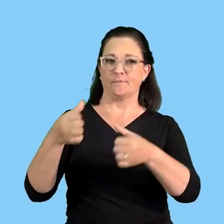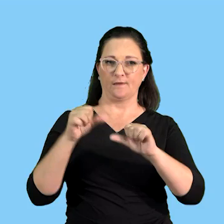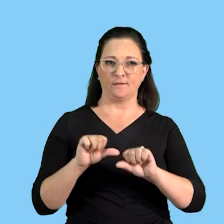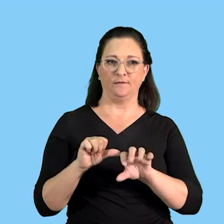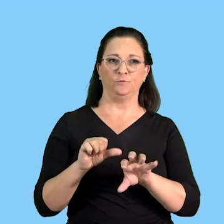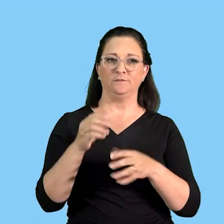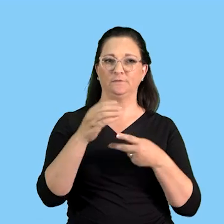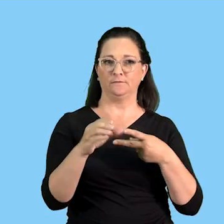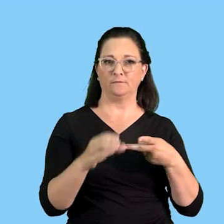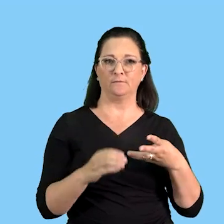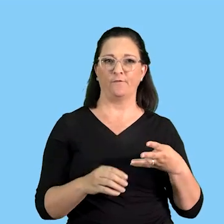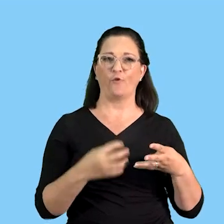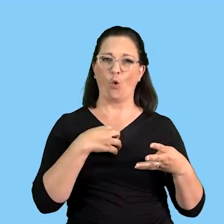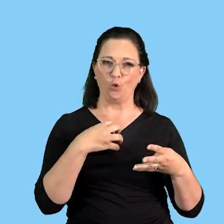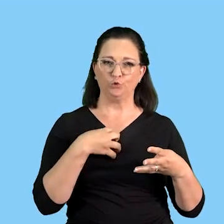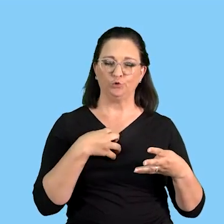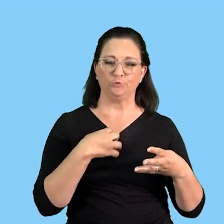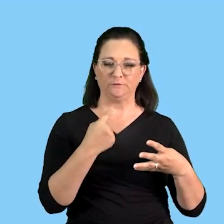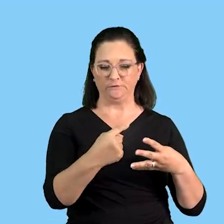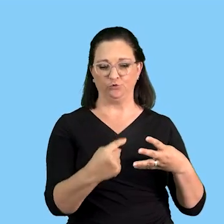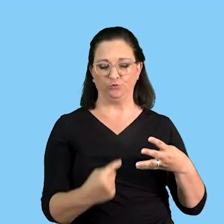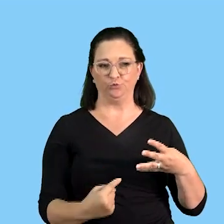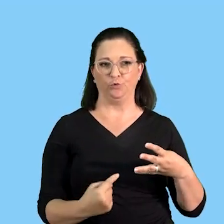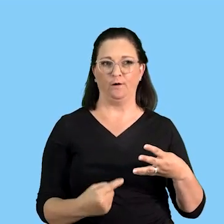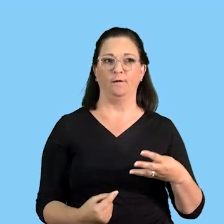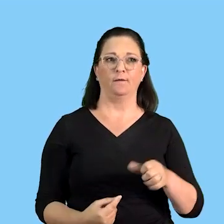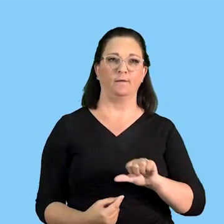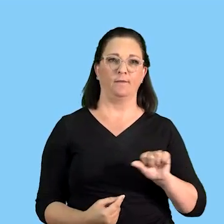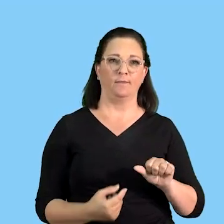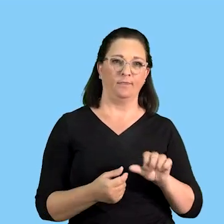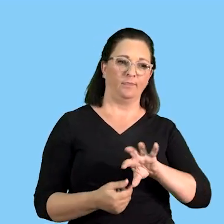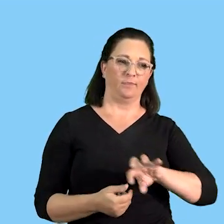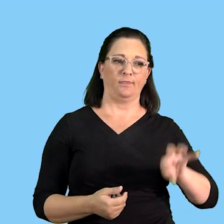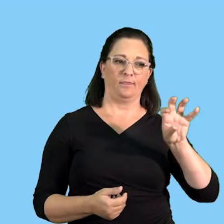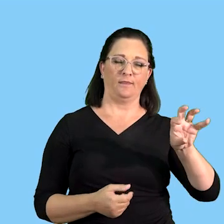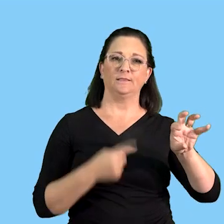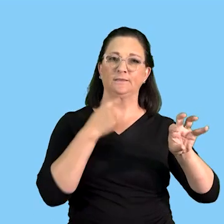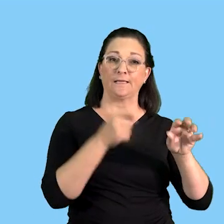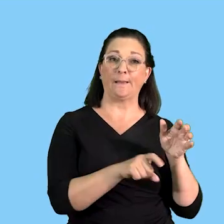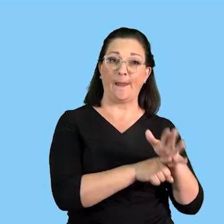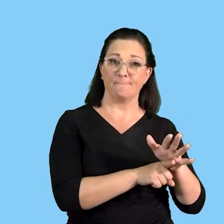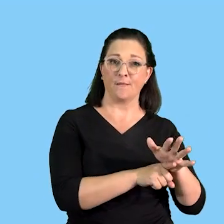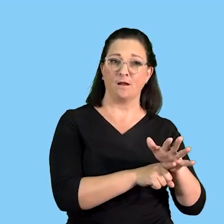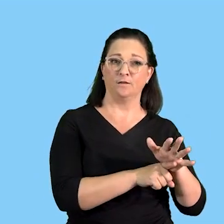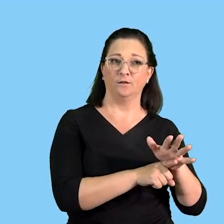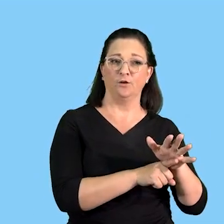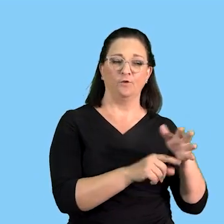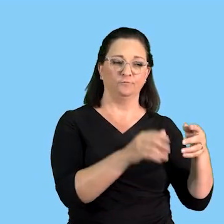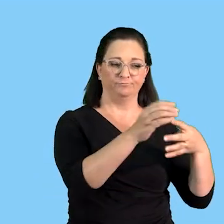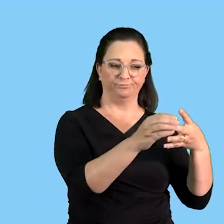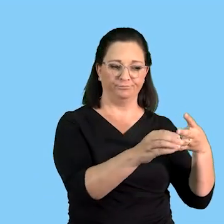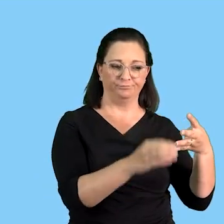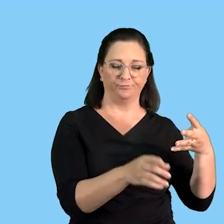Thereafter, we looked into the characteristics of each form of ownership and looked into the impact of each form of ownership. Remember,